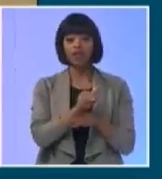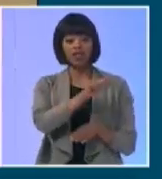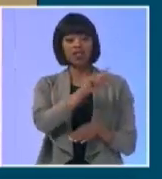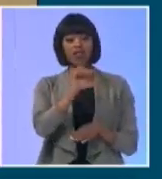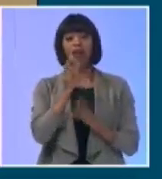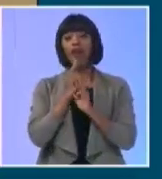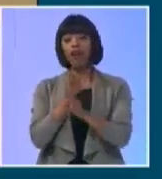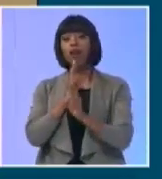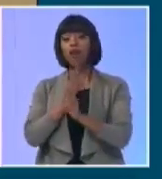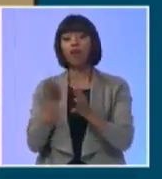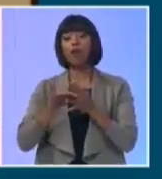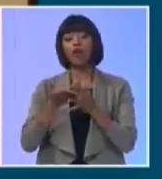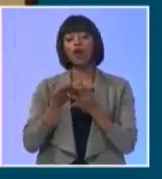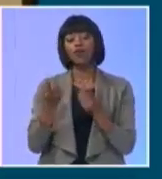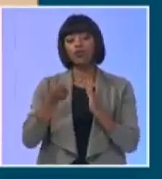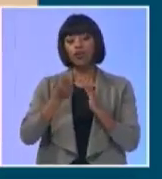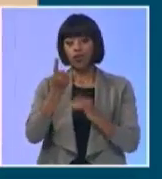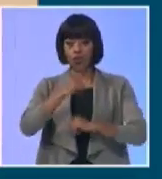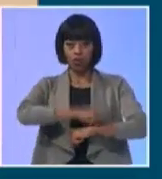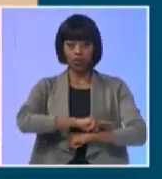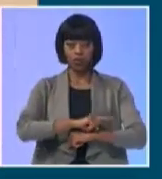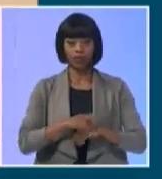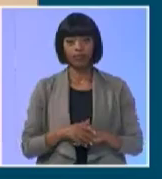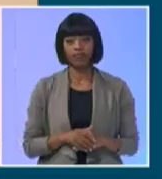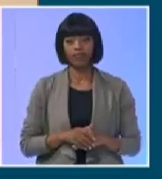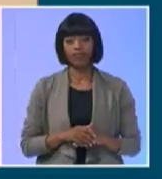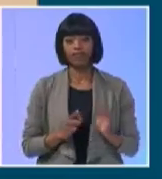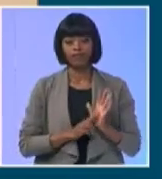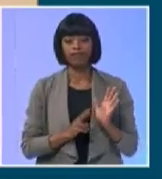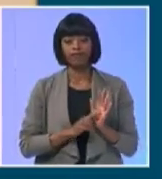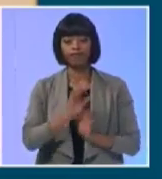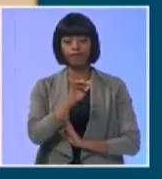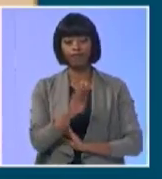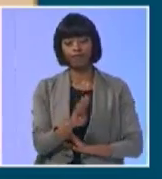700 reported cases a day. Michael Apple, Johannesburg.